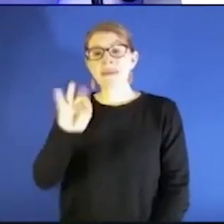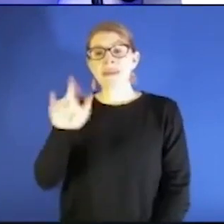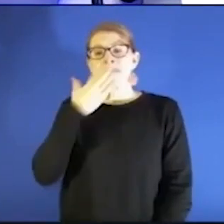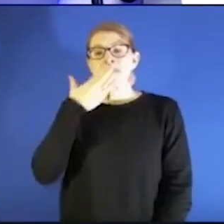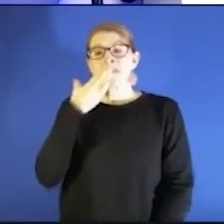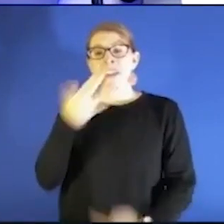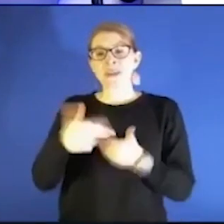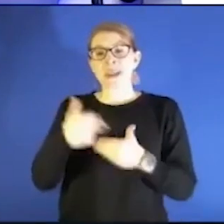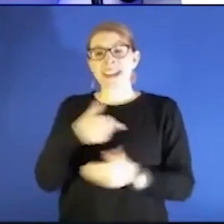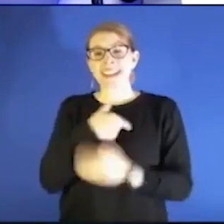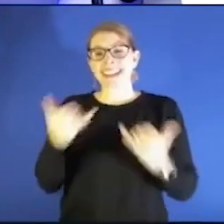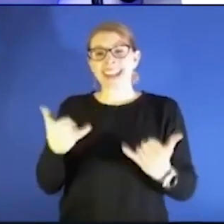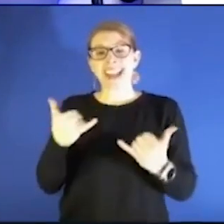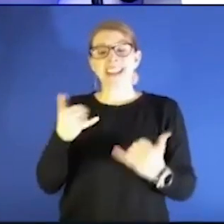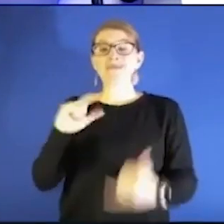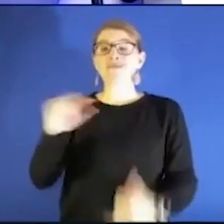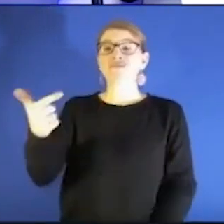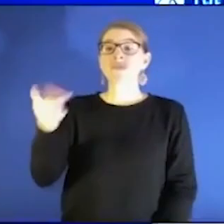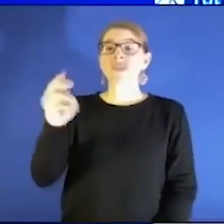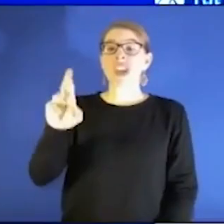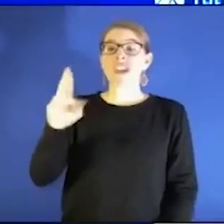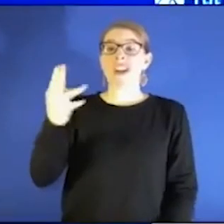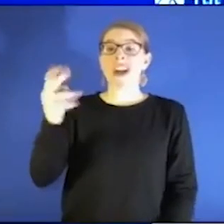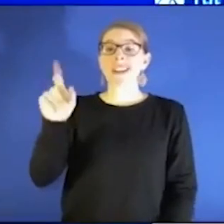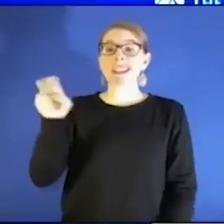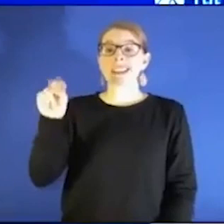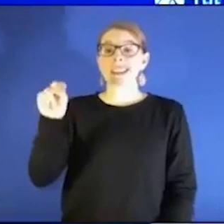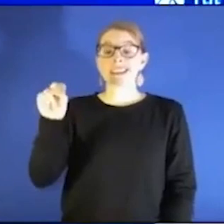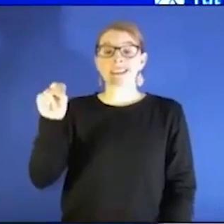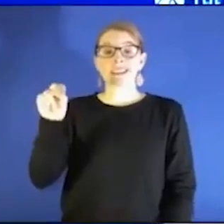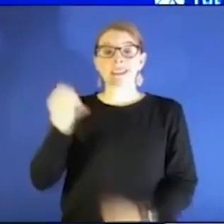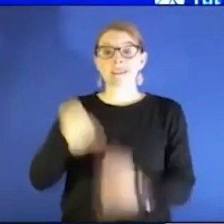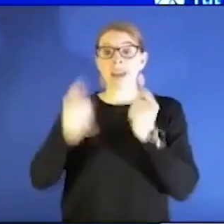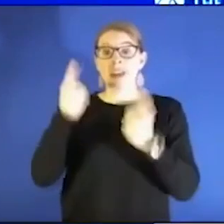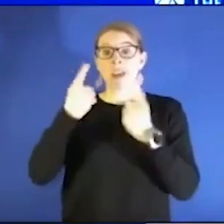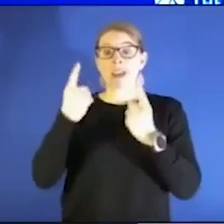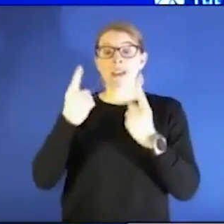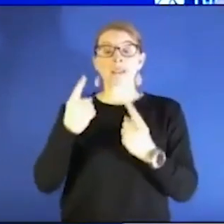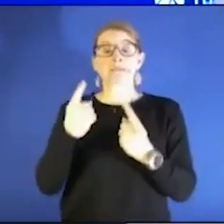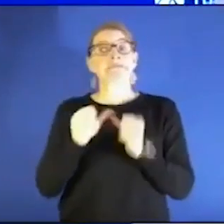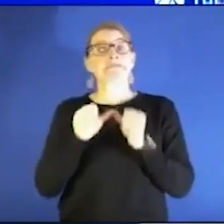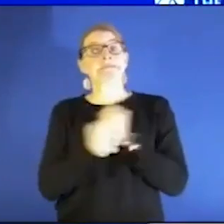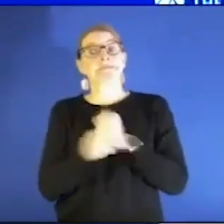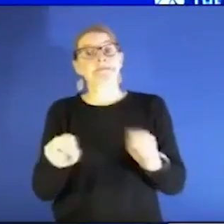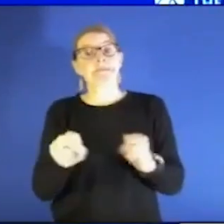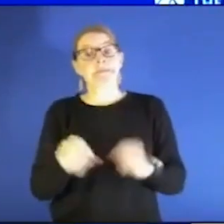today. Dr. Hawkinson, final thoughts from you. Yeah, be safe. It is